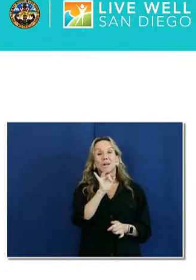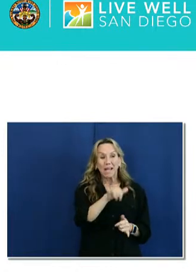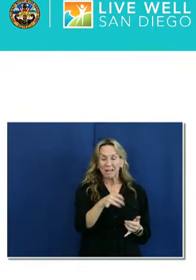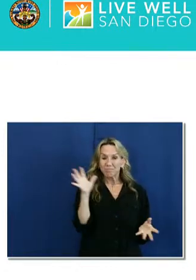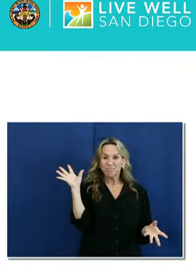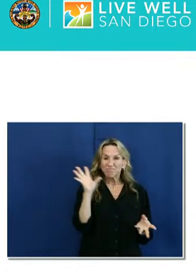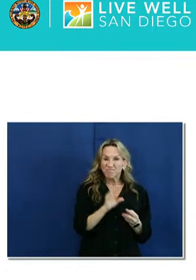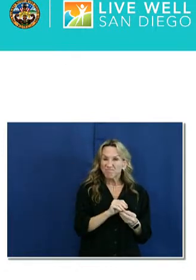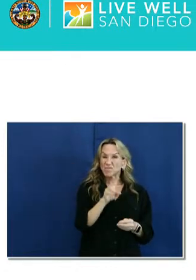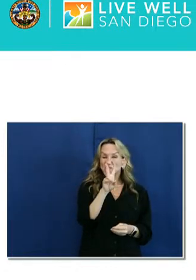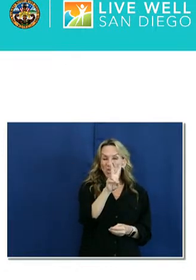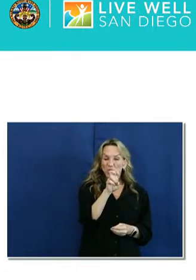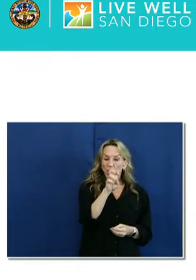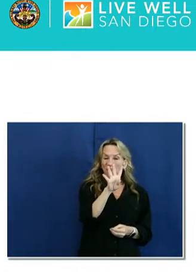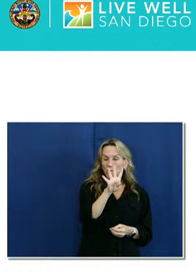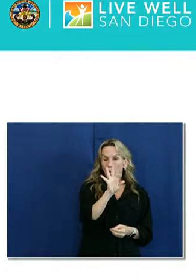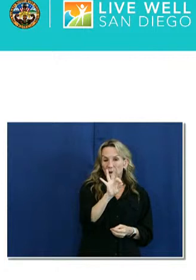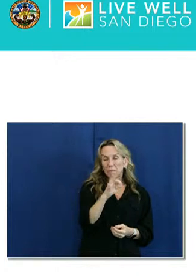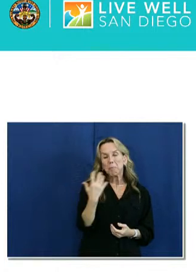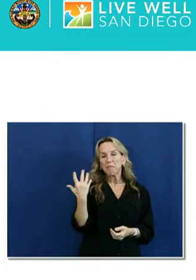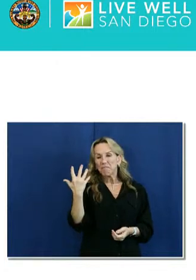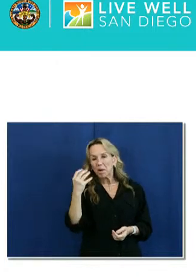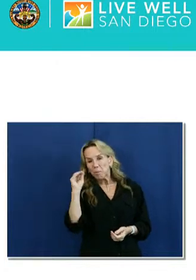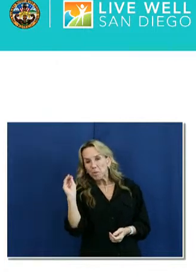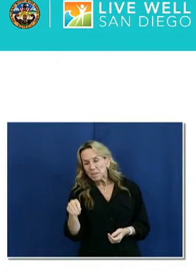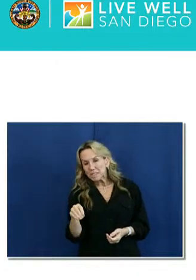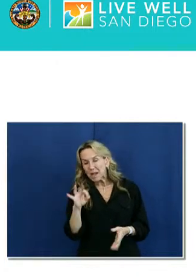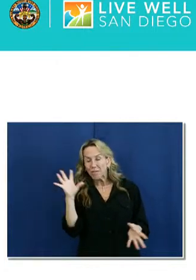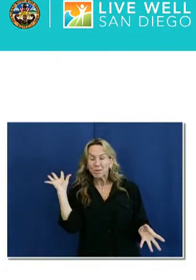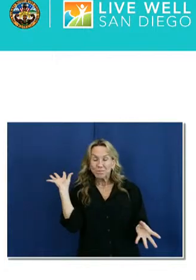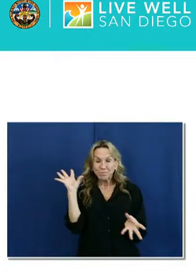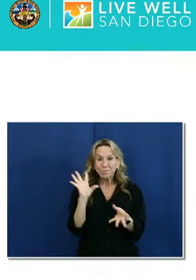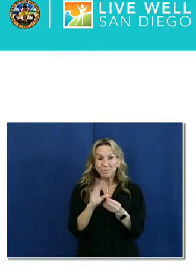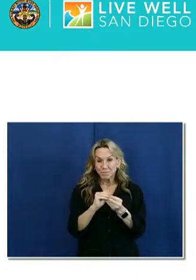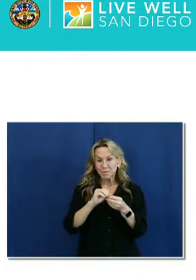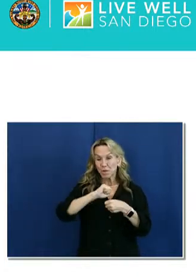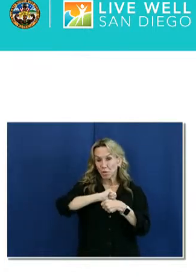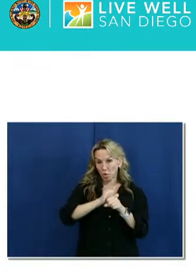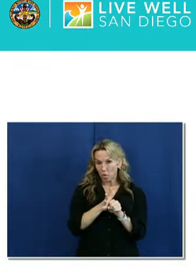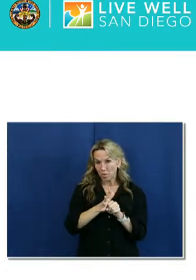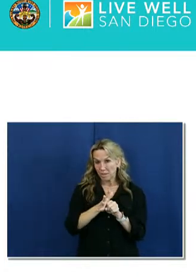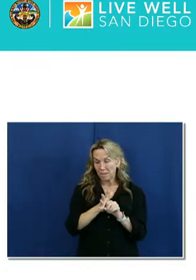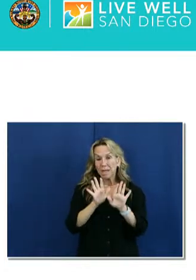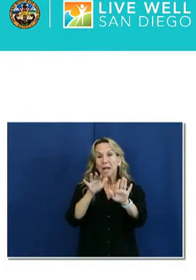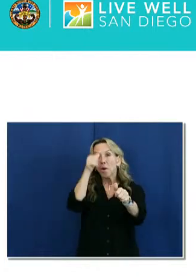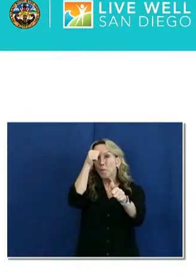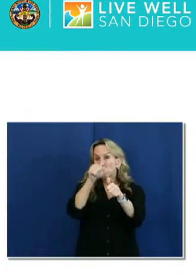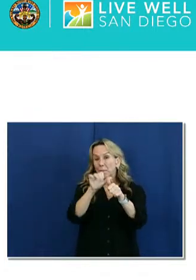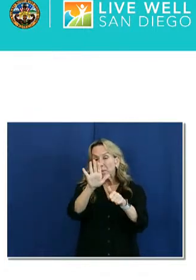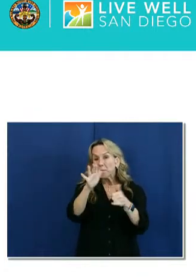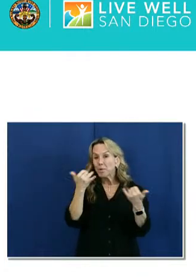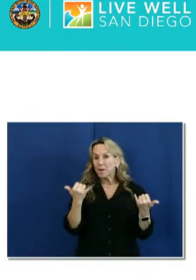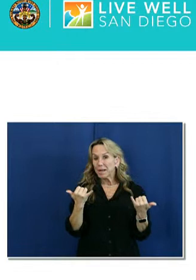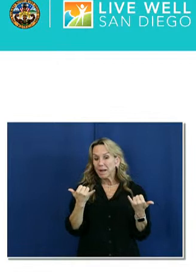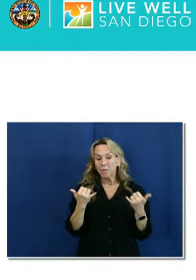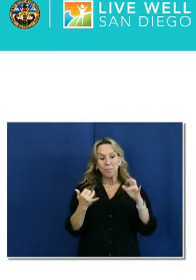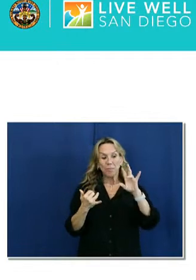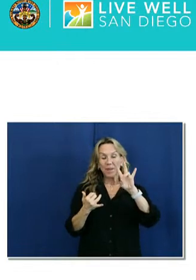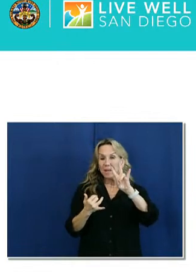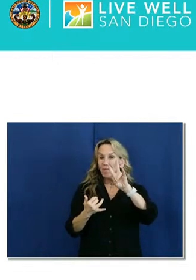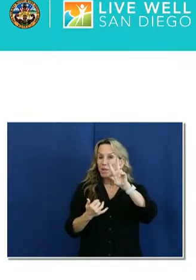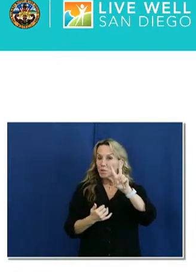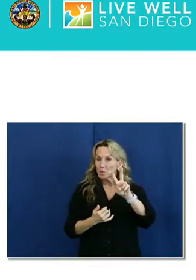2,049 or 5% of the total COVID-19 cases. Keep in mind that currently only